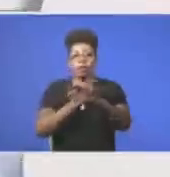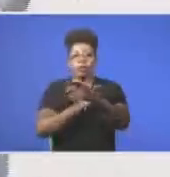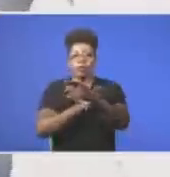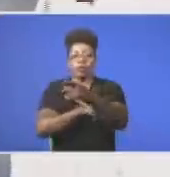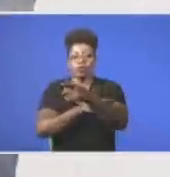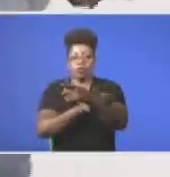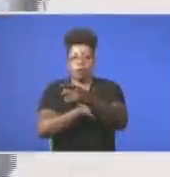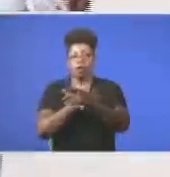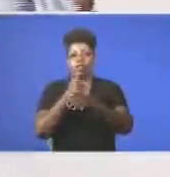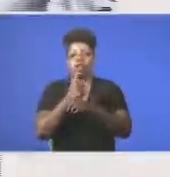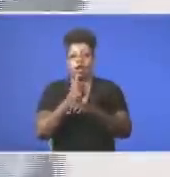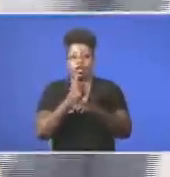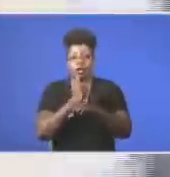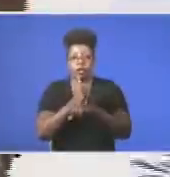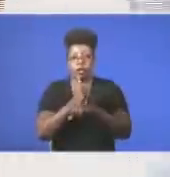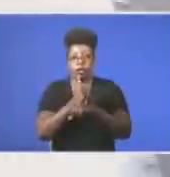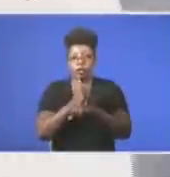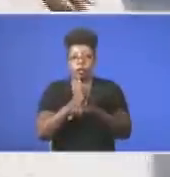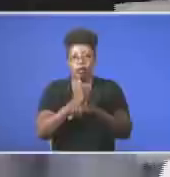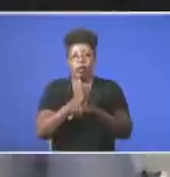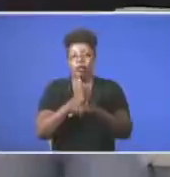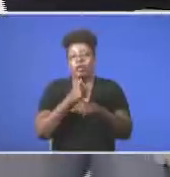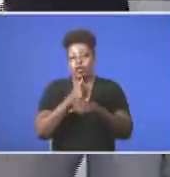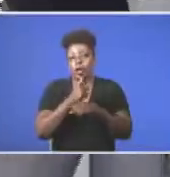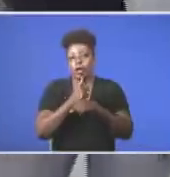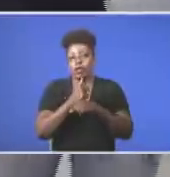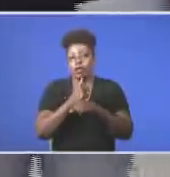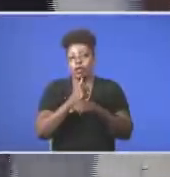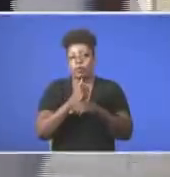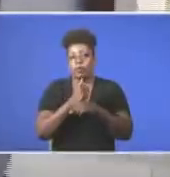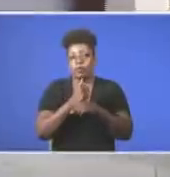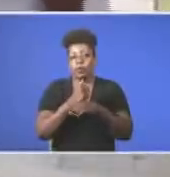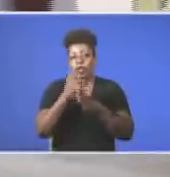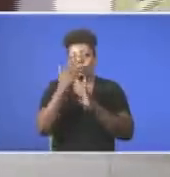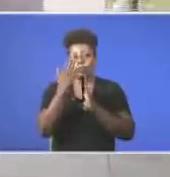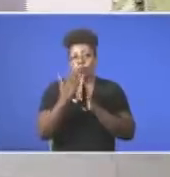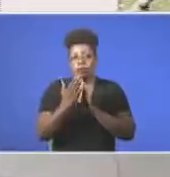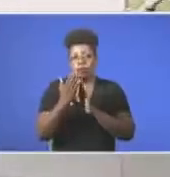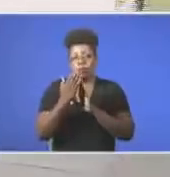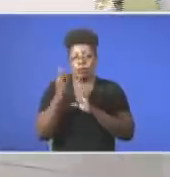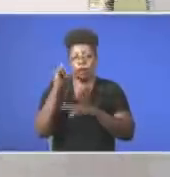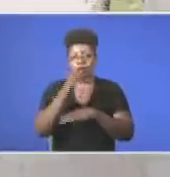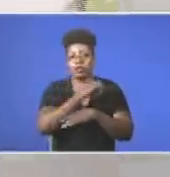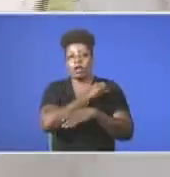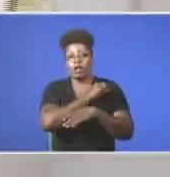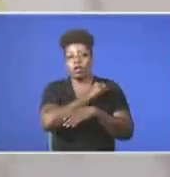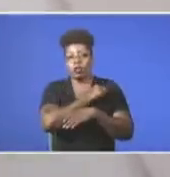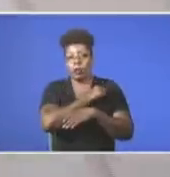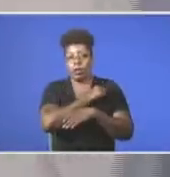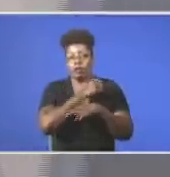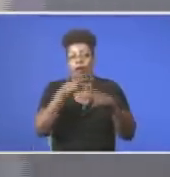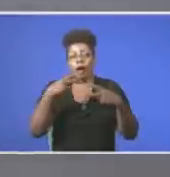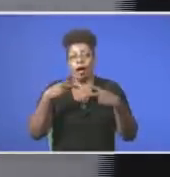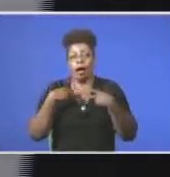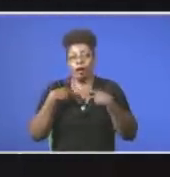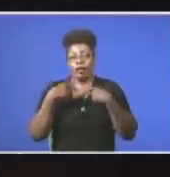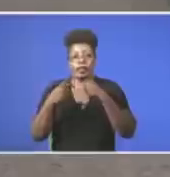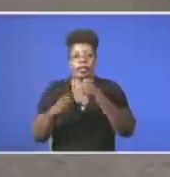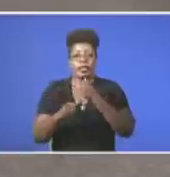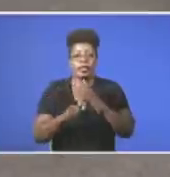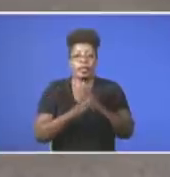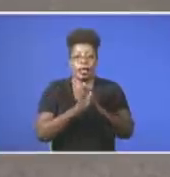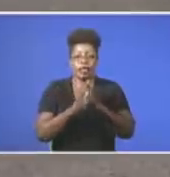in the magistrate's court. He was charged before Assistant Chief Magistrate Shabusala Swain with possession of dangerous drugs with the intent to